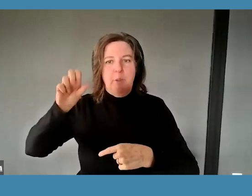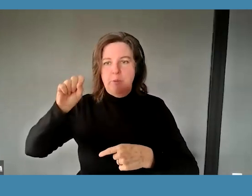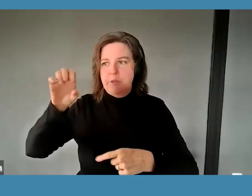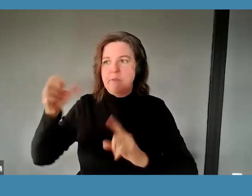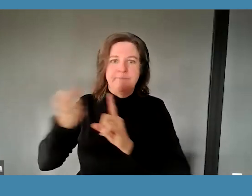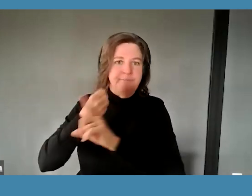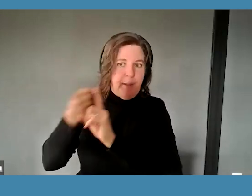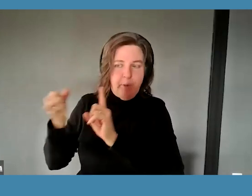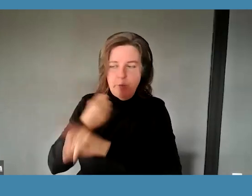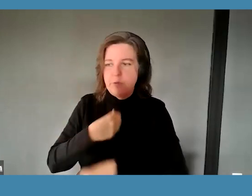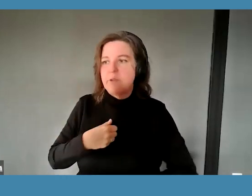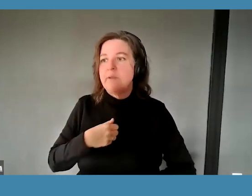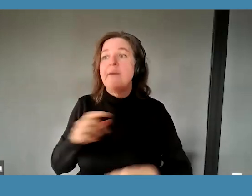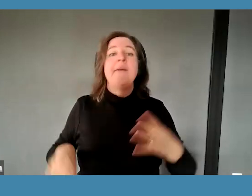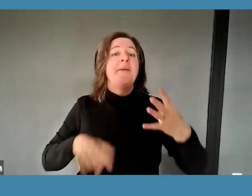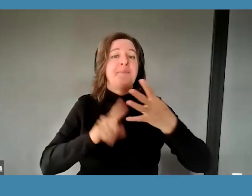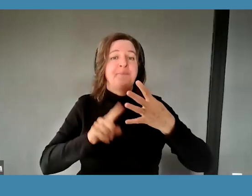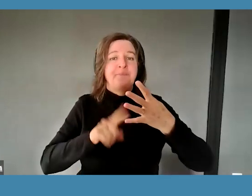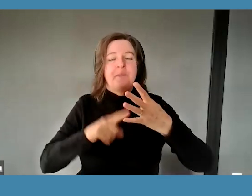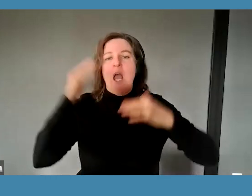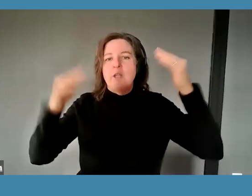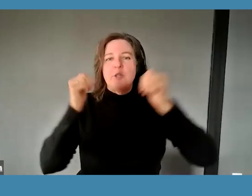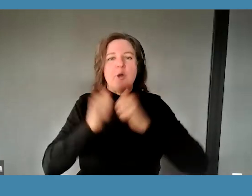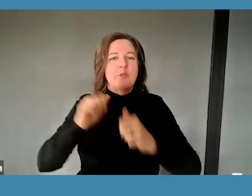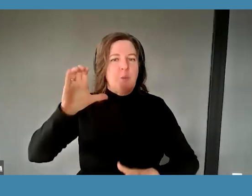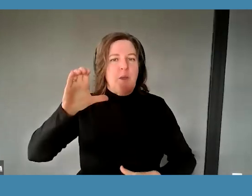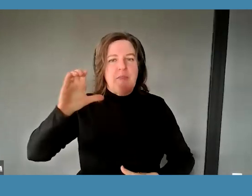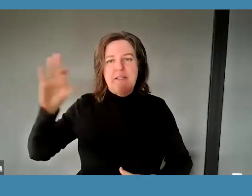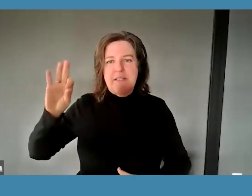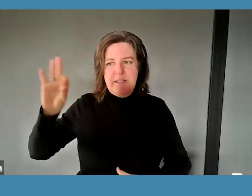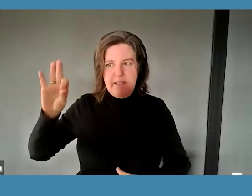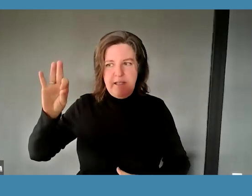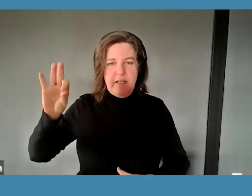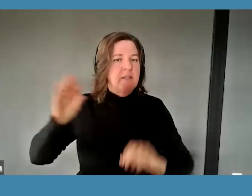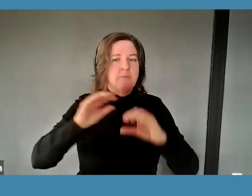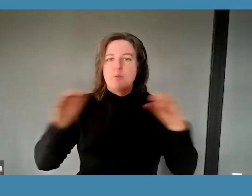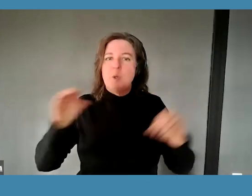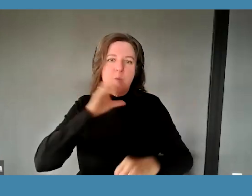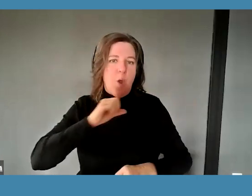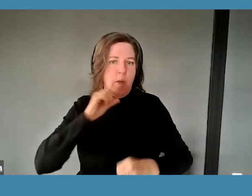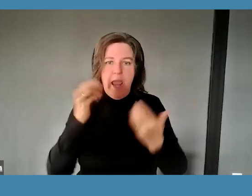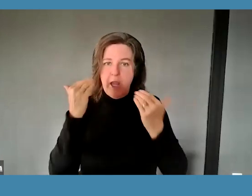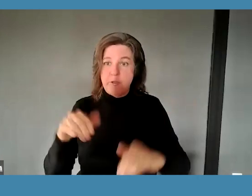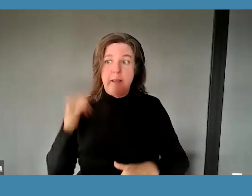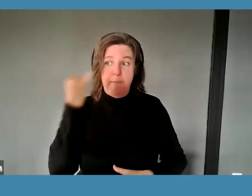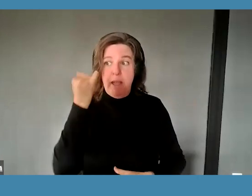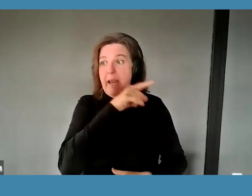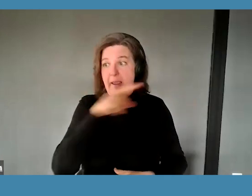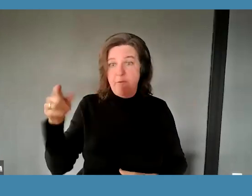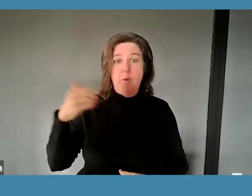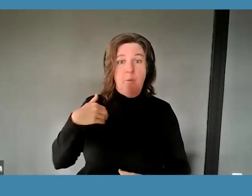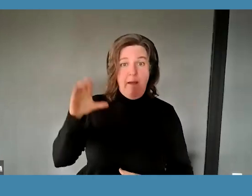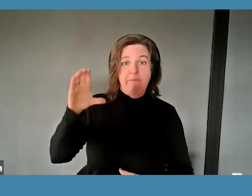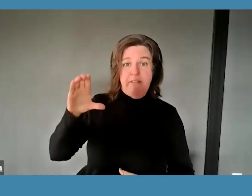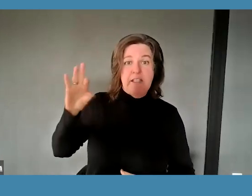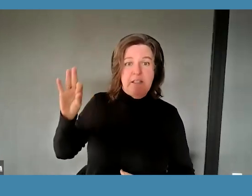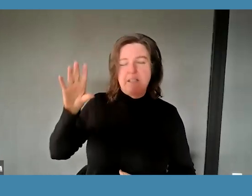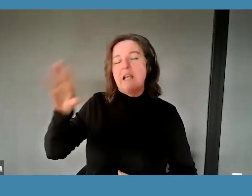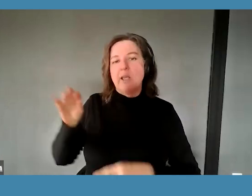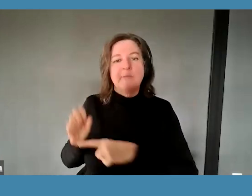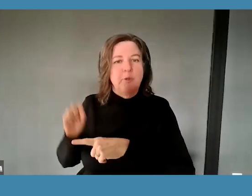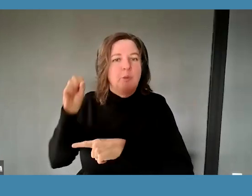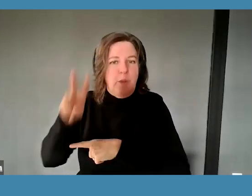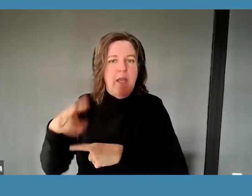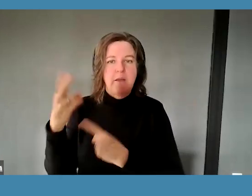there's no specific age as long as you're 18 or older. If you have cystic fibrosis, you're eligible to bypass the wait list.